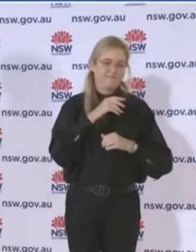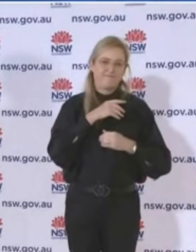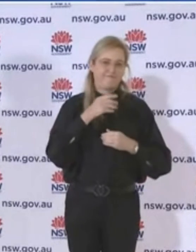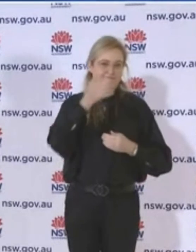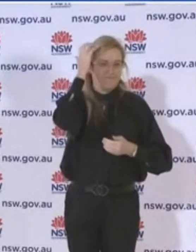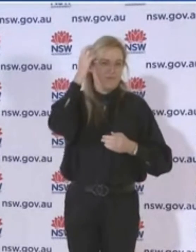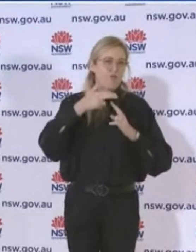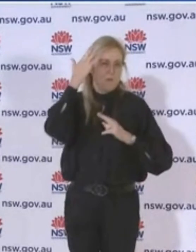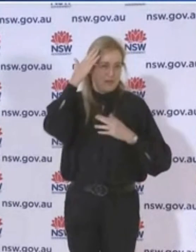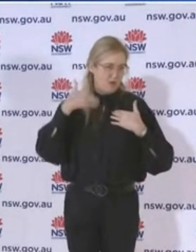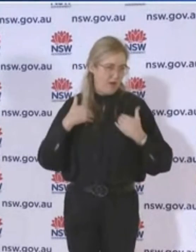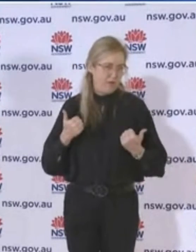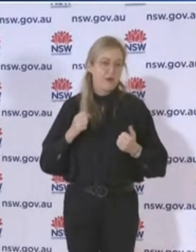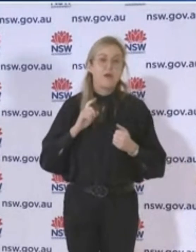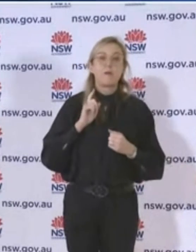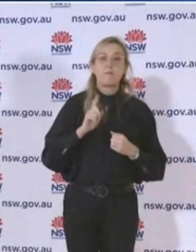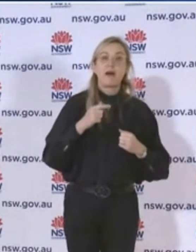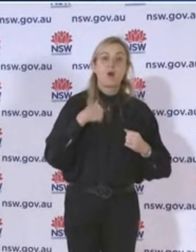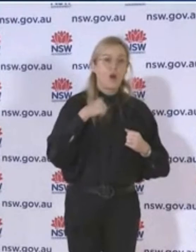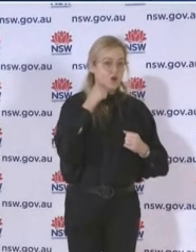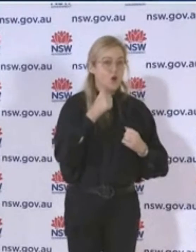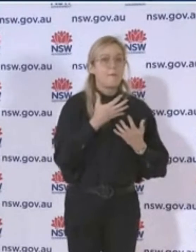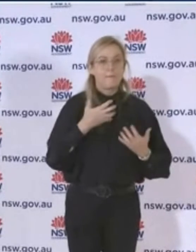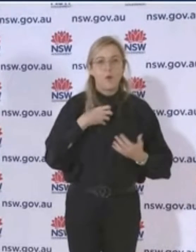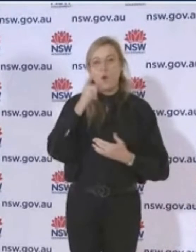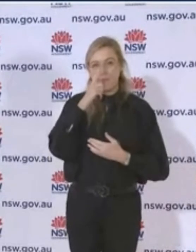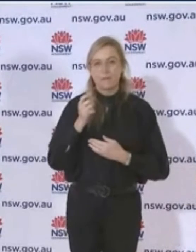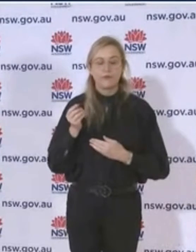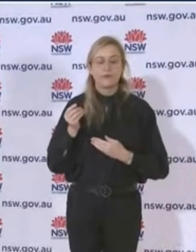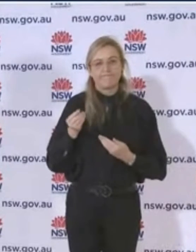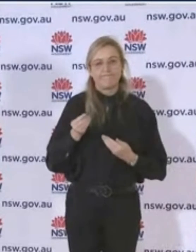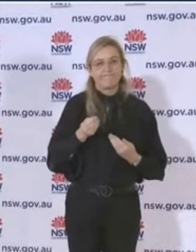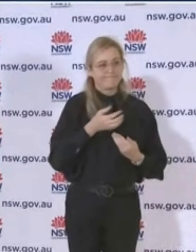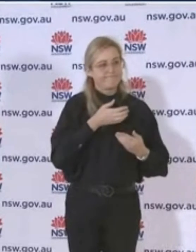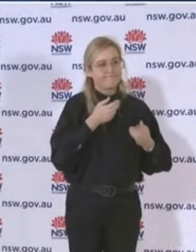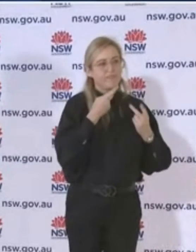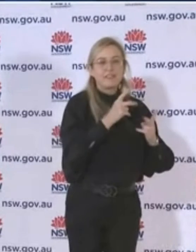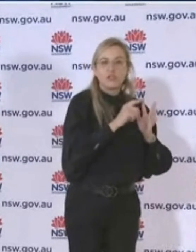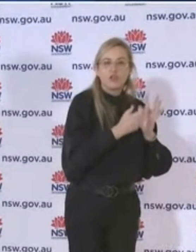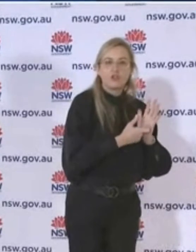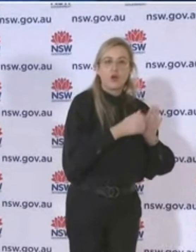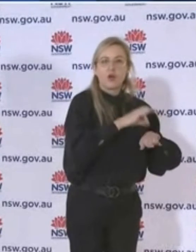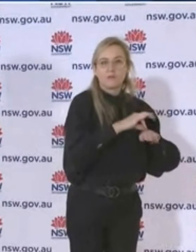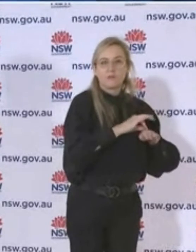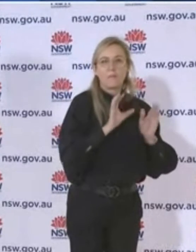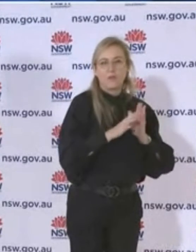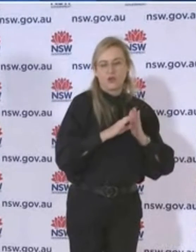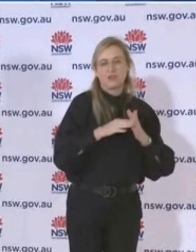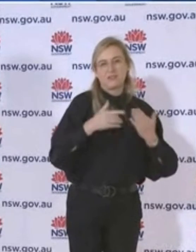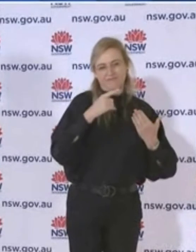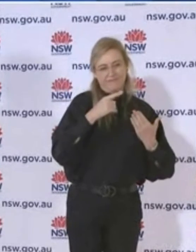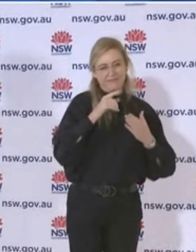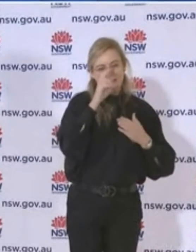emergency services for people with self-harm. But that's a trend that's happened over a relatively long period,